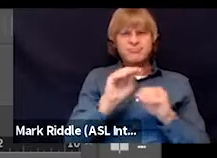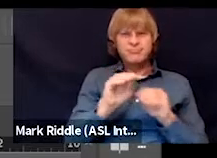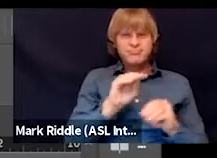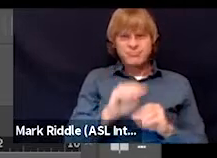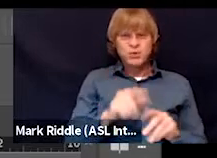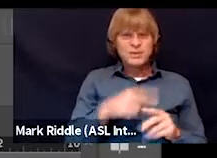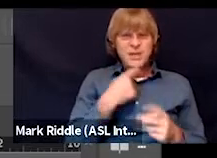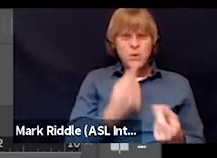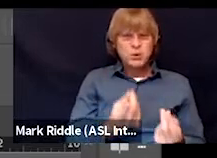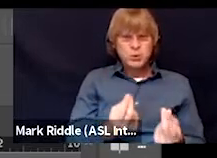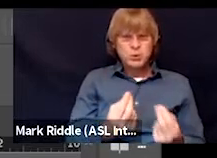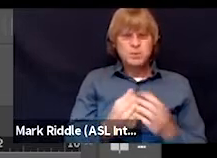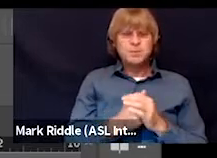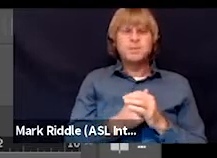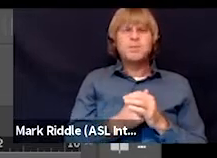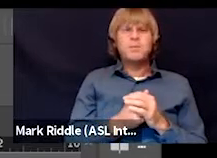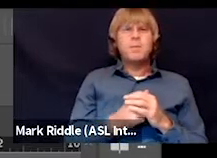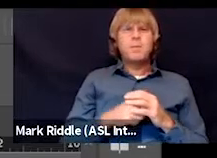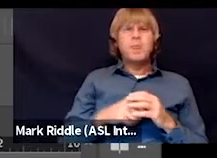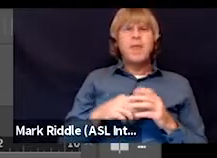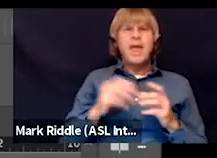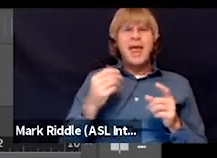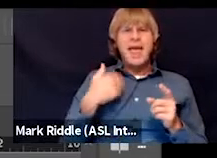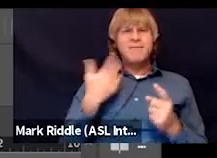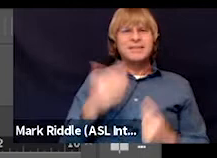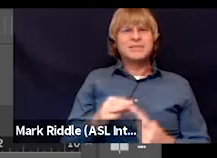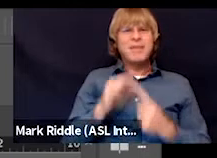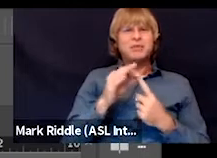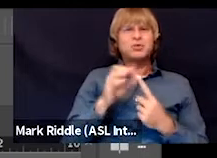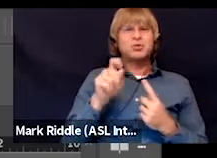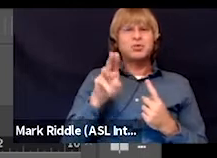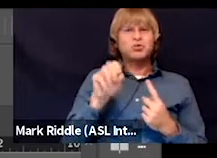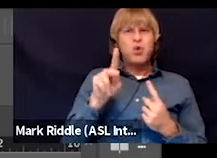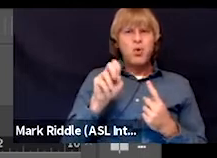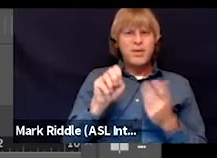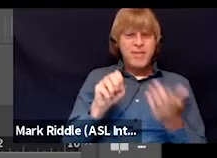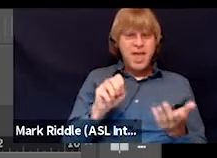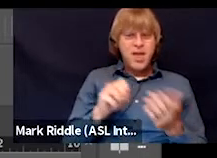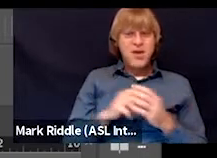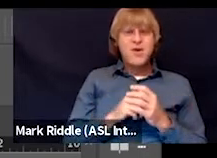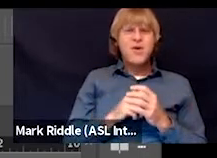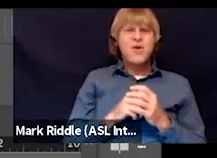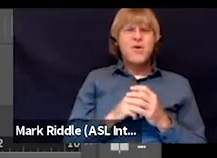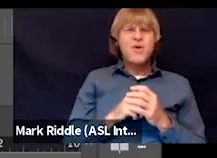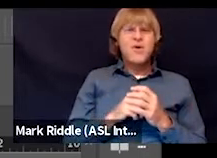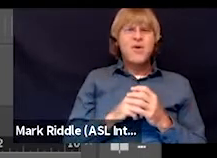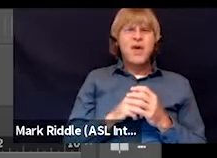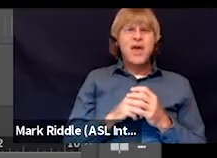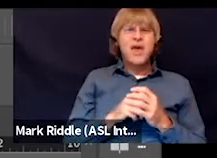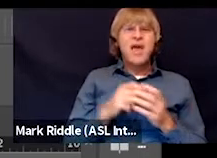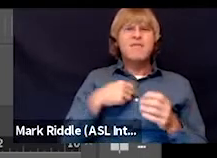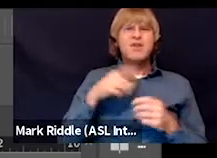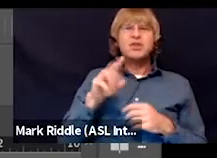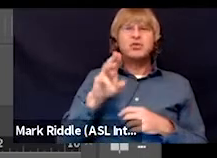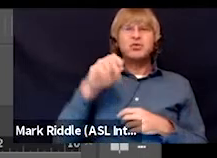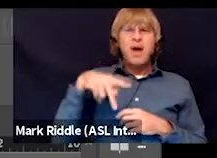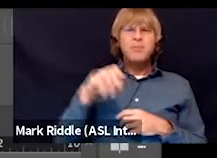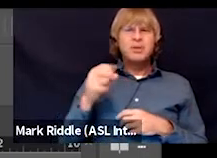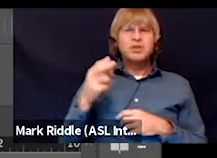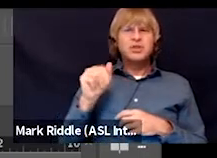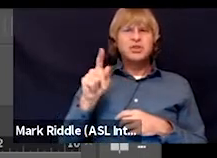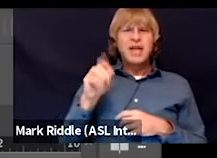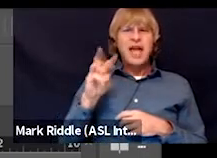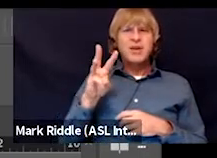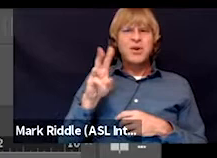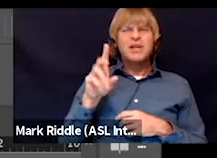it. And I have a special stroke on there. I've got a drop shadow. Anybody that knows me